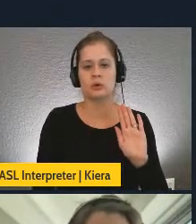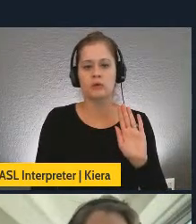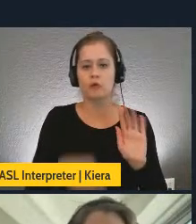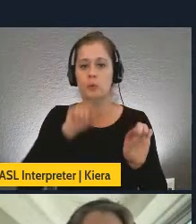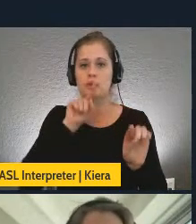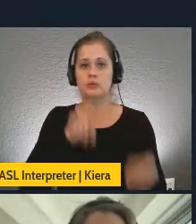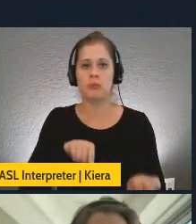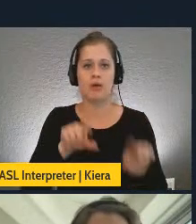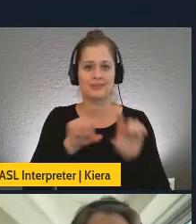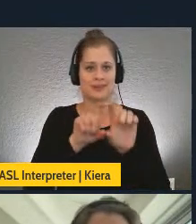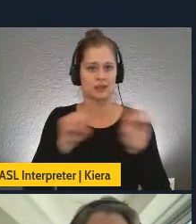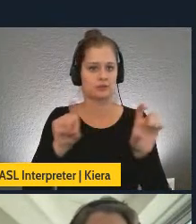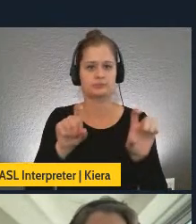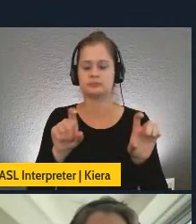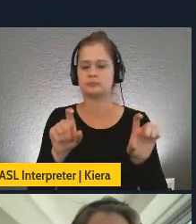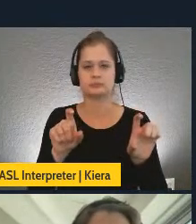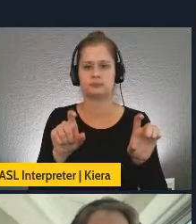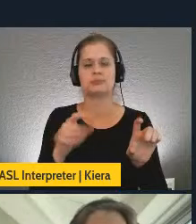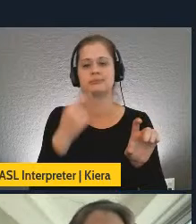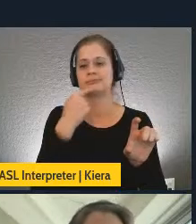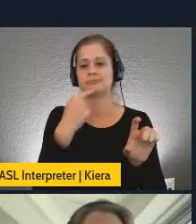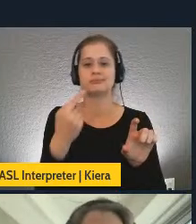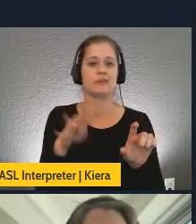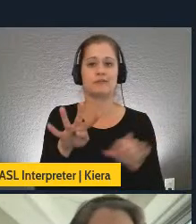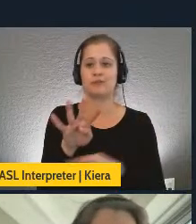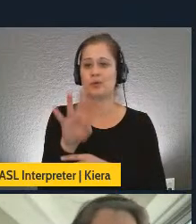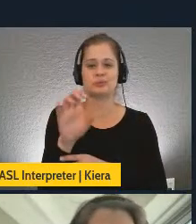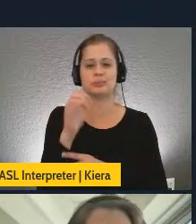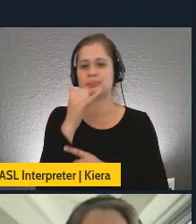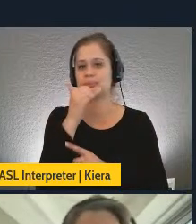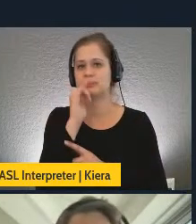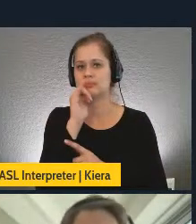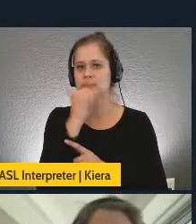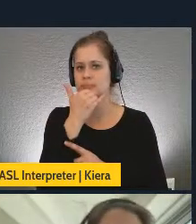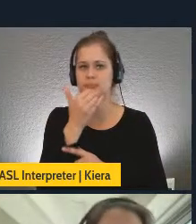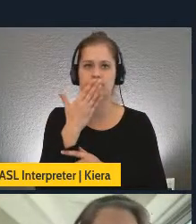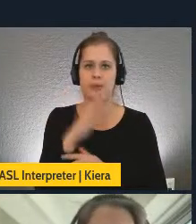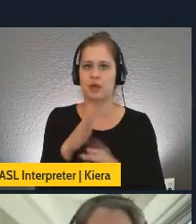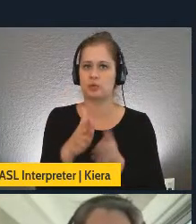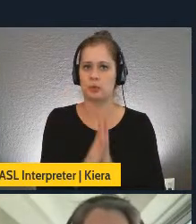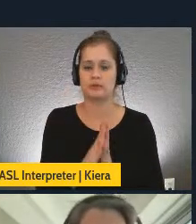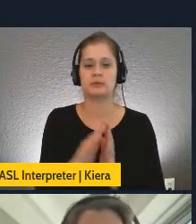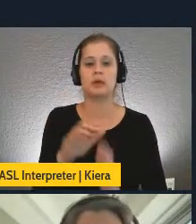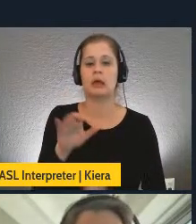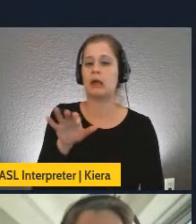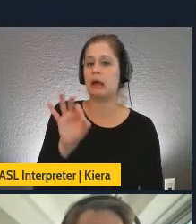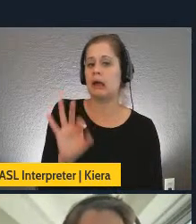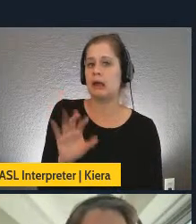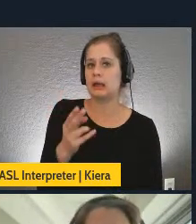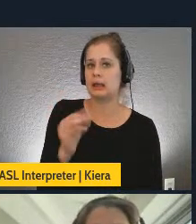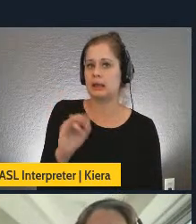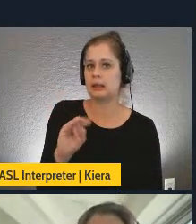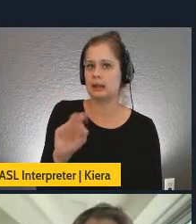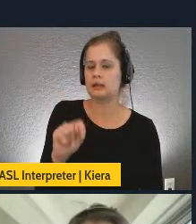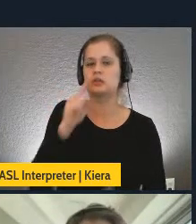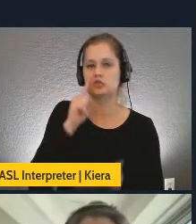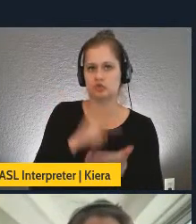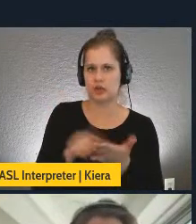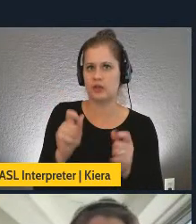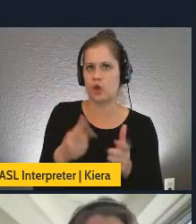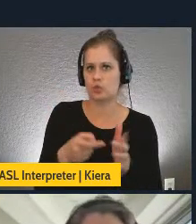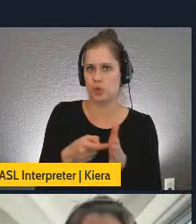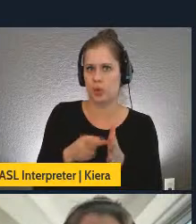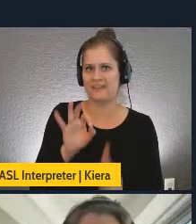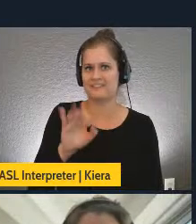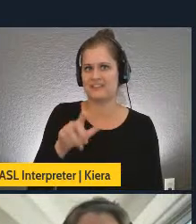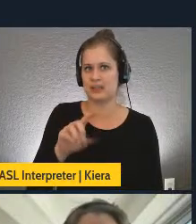message saying the server returned a 400, bad request, and a hint saying double check that all the required fields are present. I know that in the real